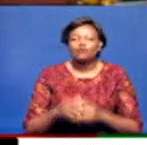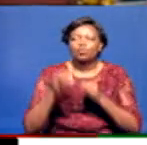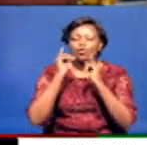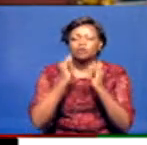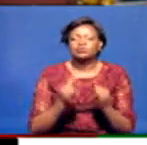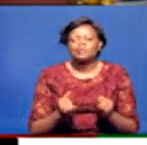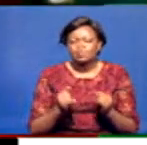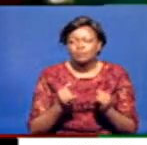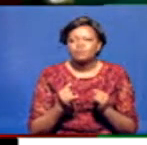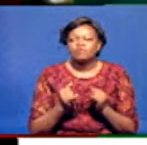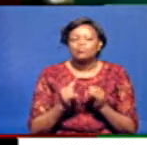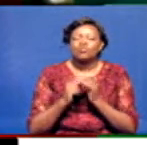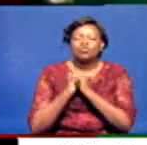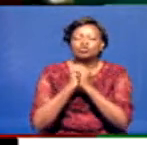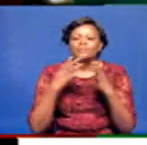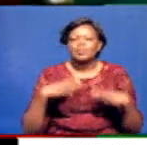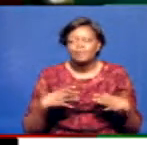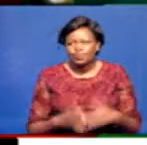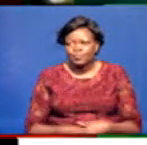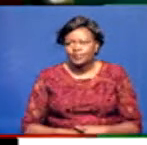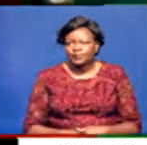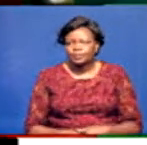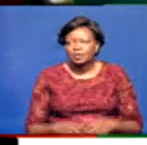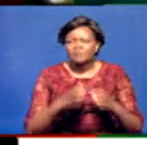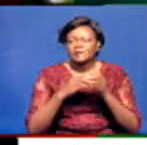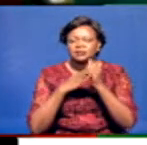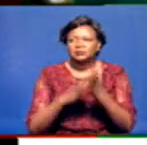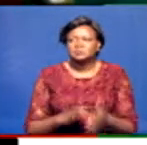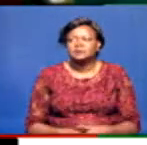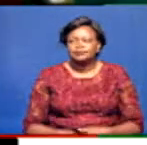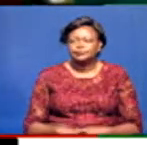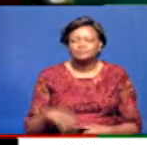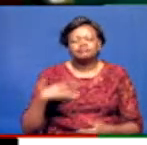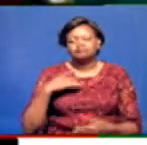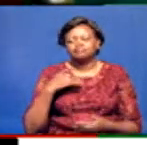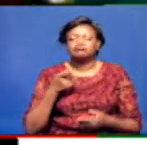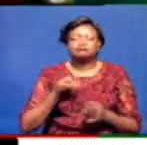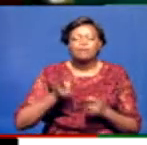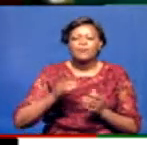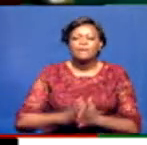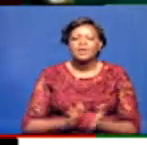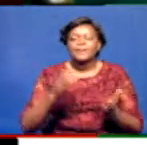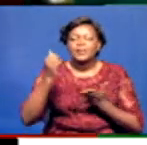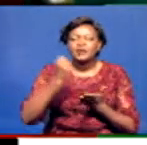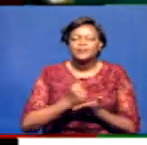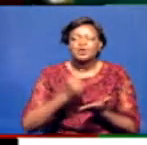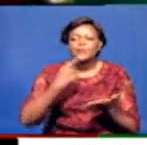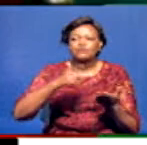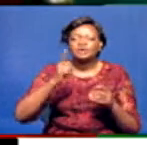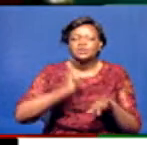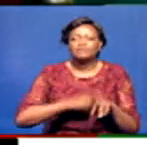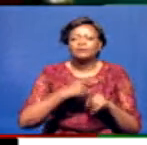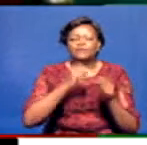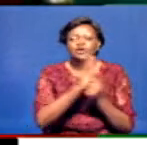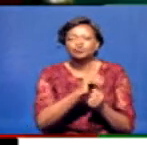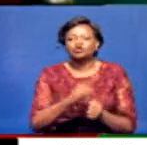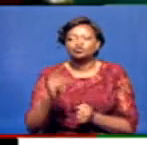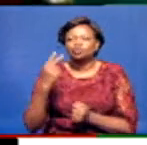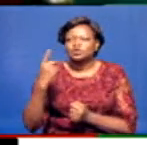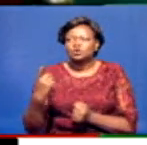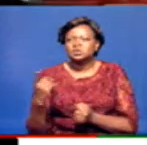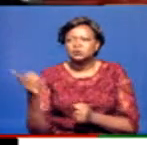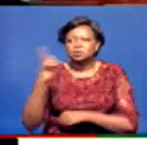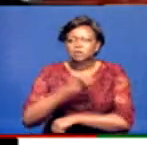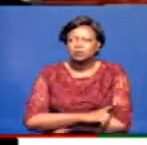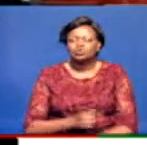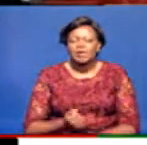of party leaders. MPs have also increased public appointment approval period from 14 to 21 days to ensure